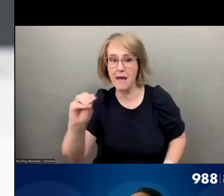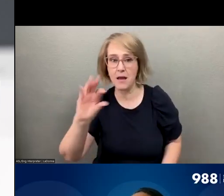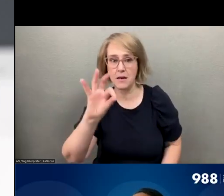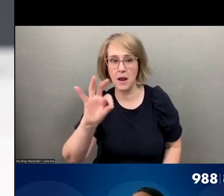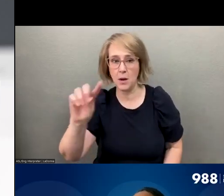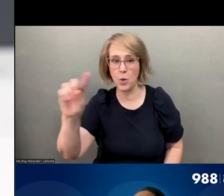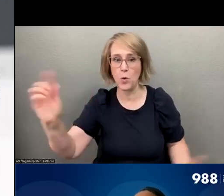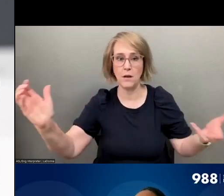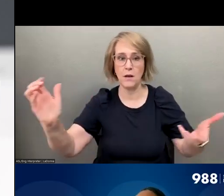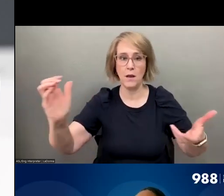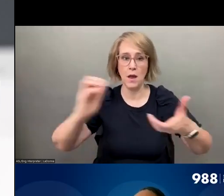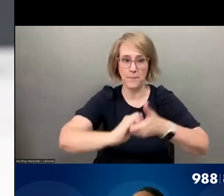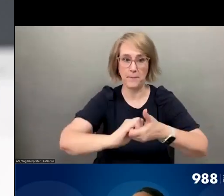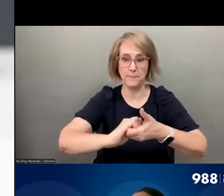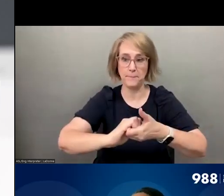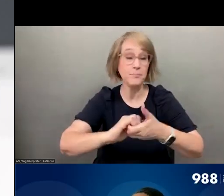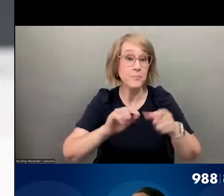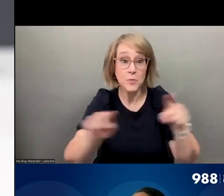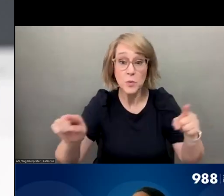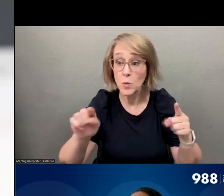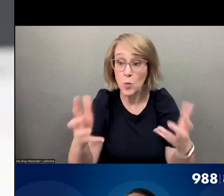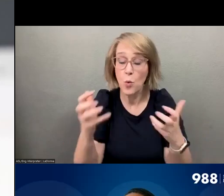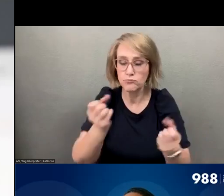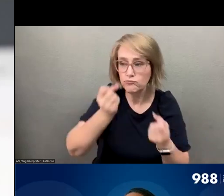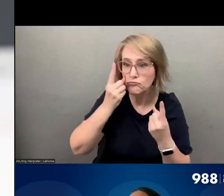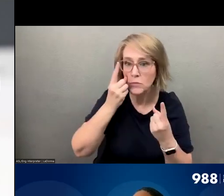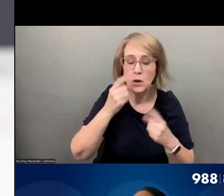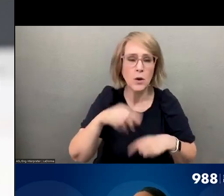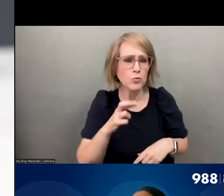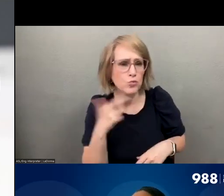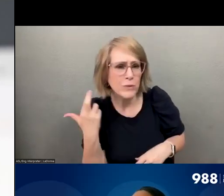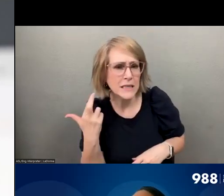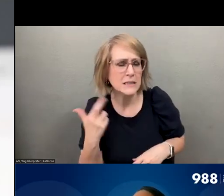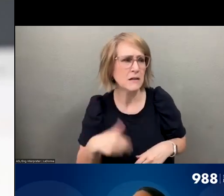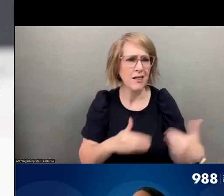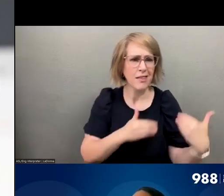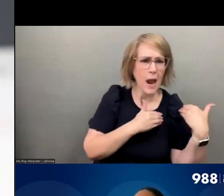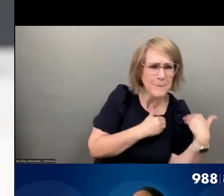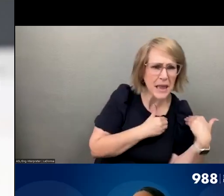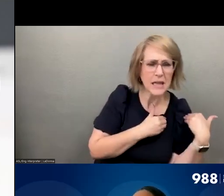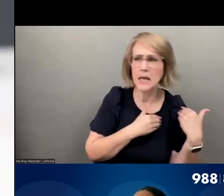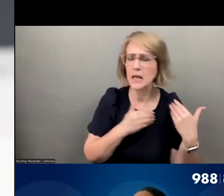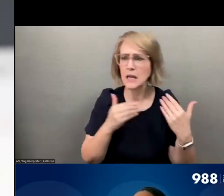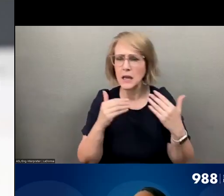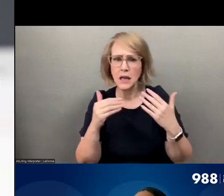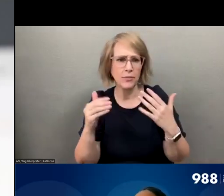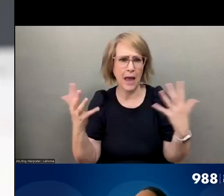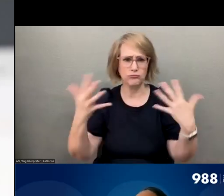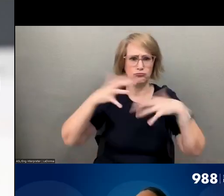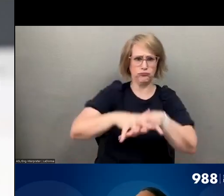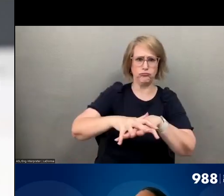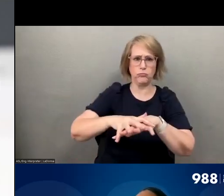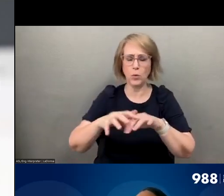are interested in better understanding risk, liability, and the interoperability around